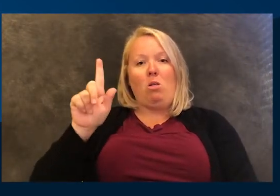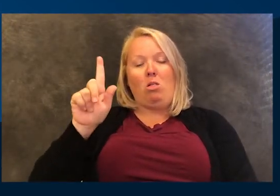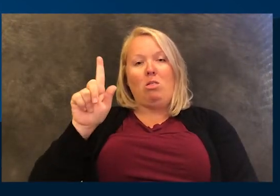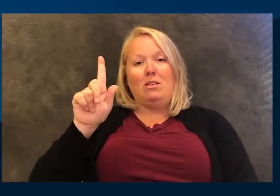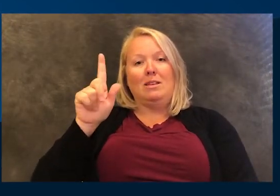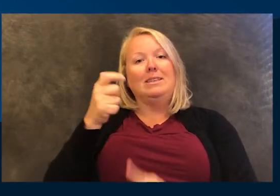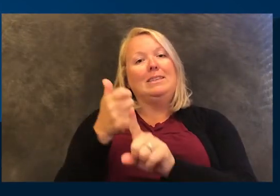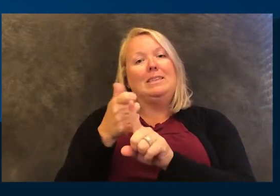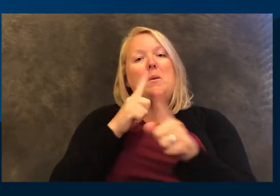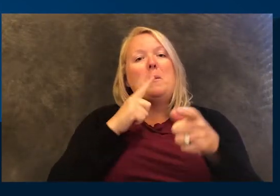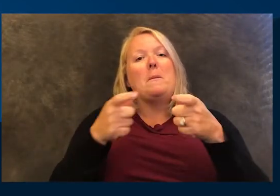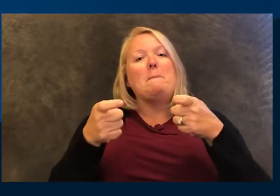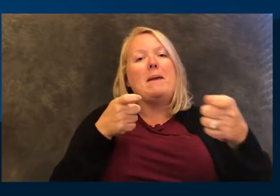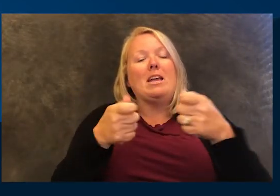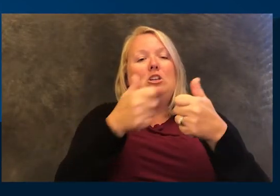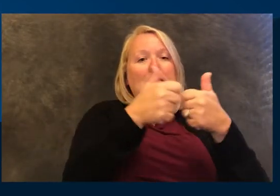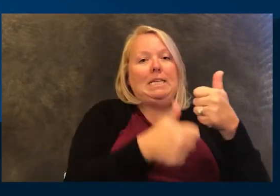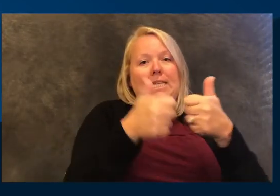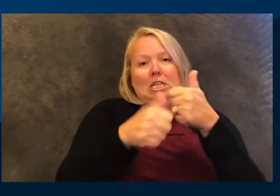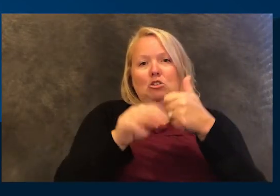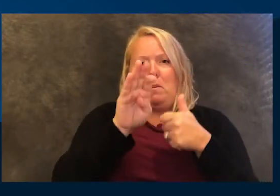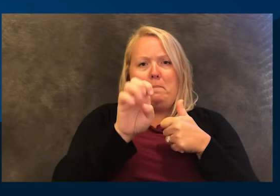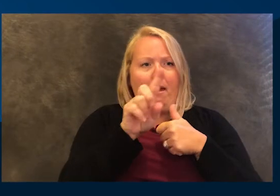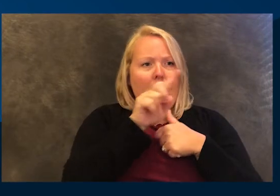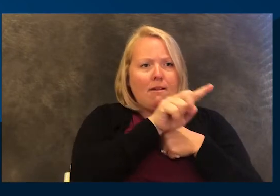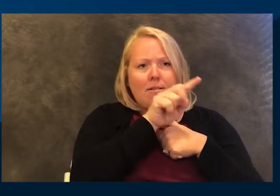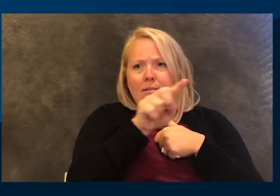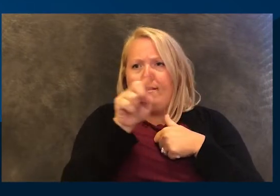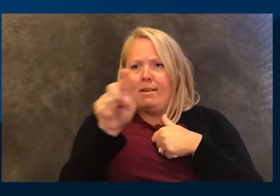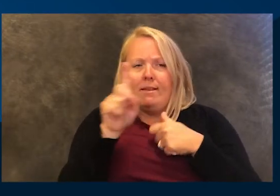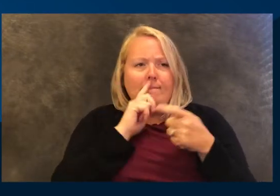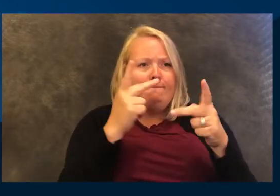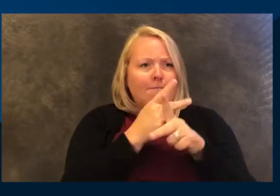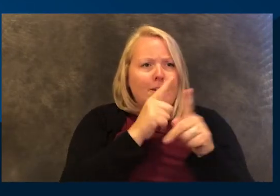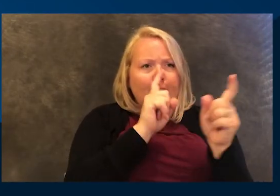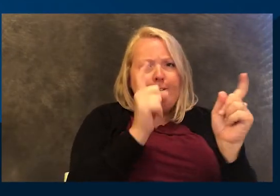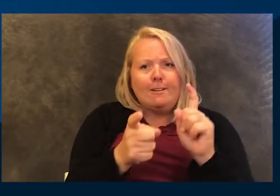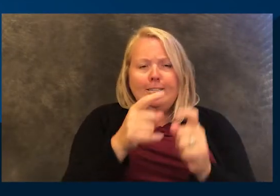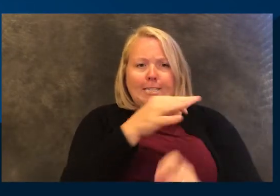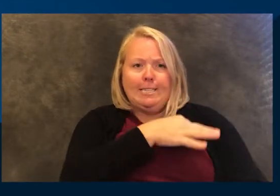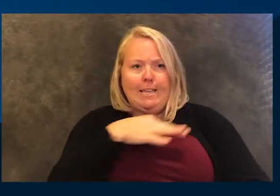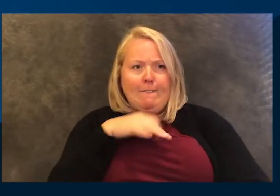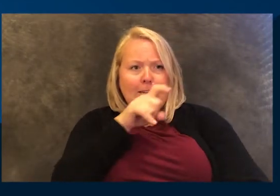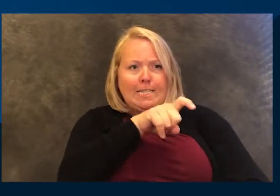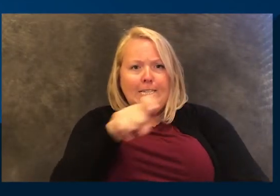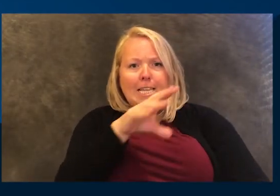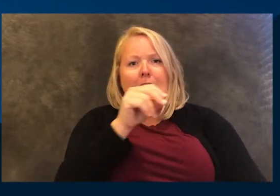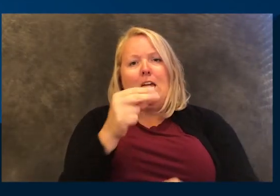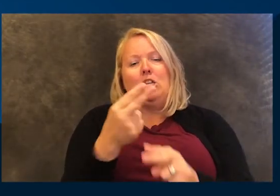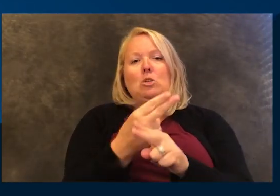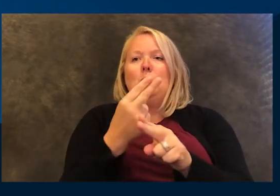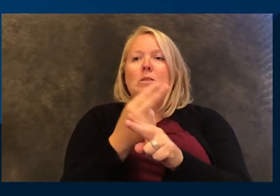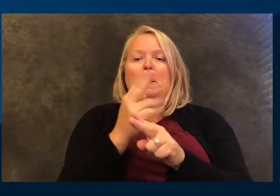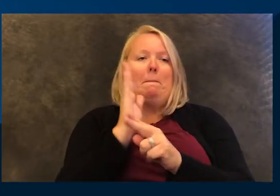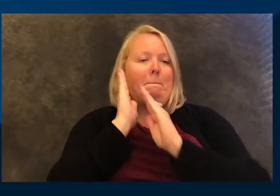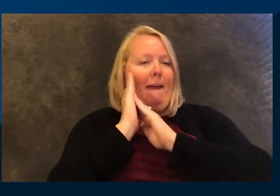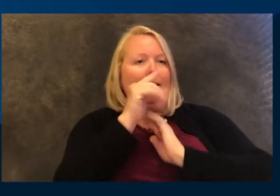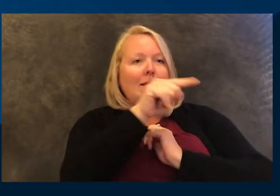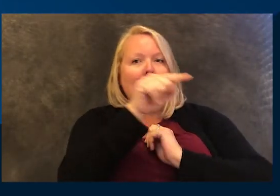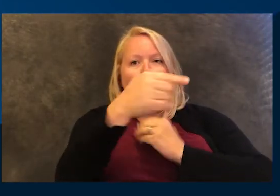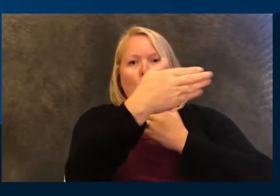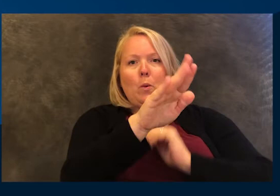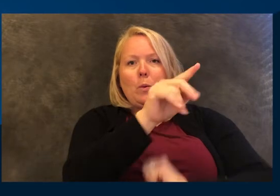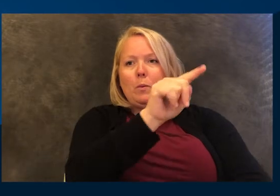interdisciplinary approach to manage each bed and do micromanagements on staffing needs as well as bed utilization. That would not